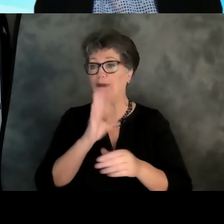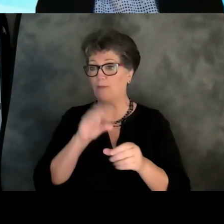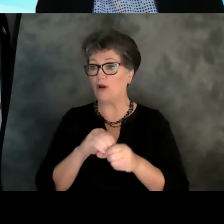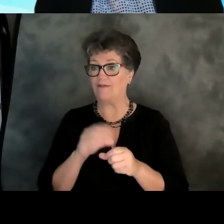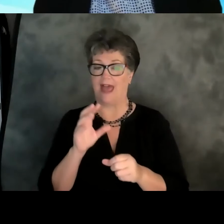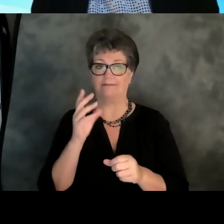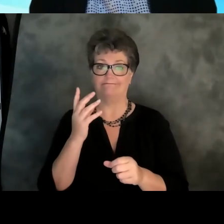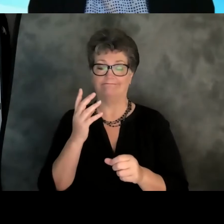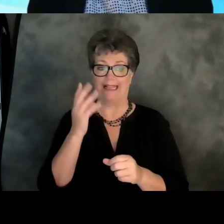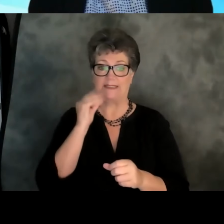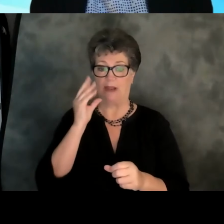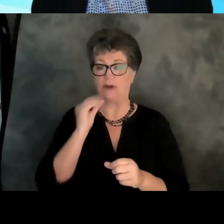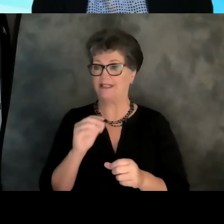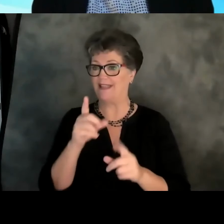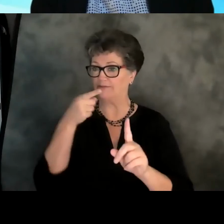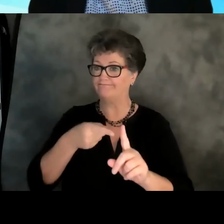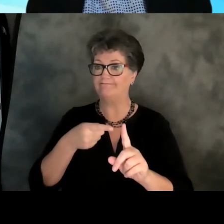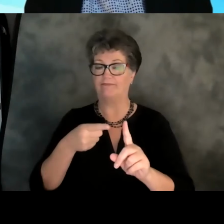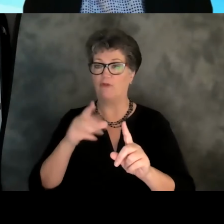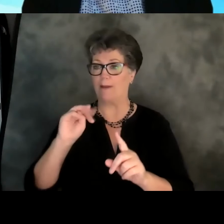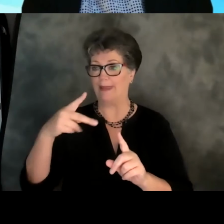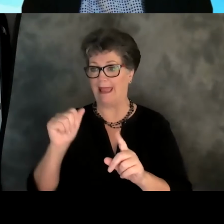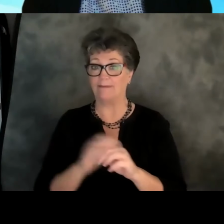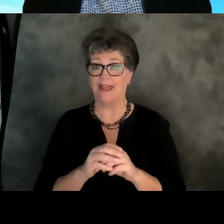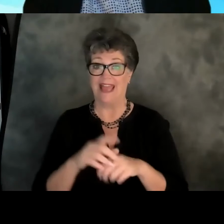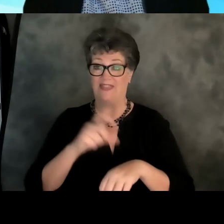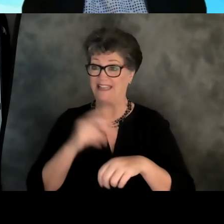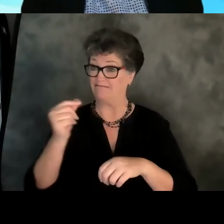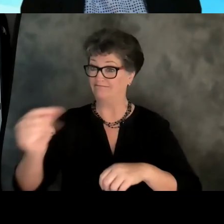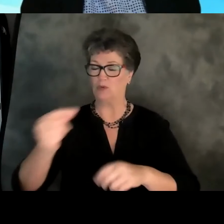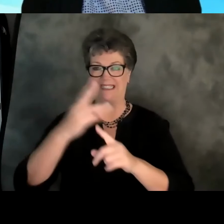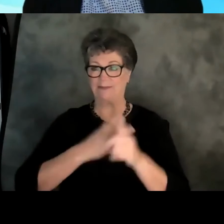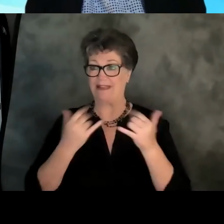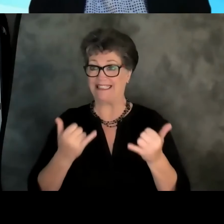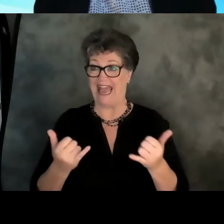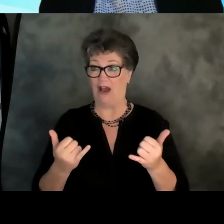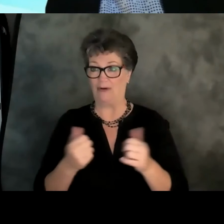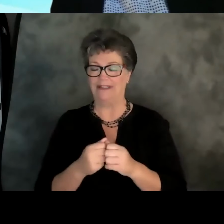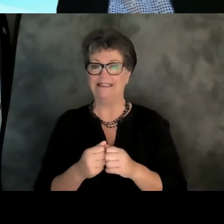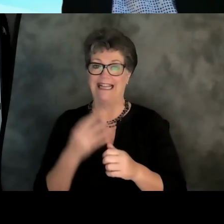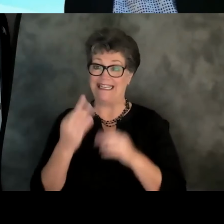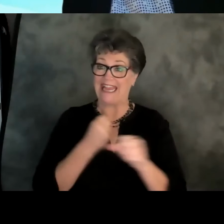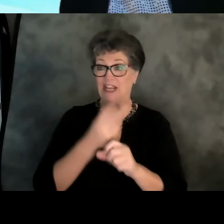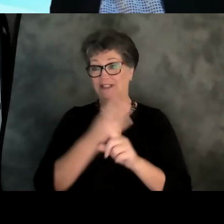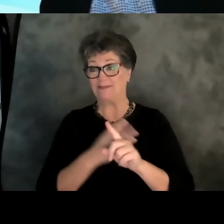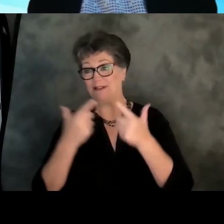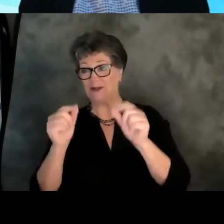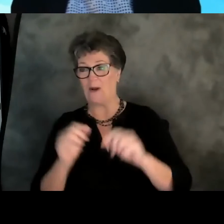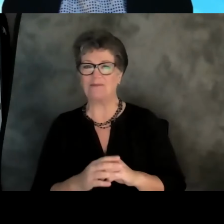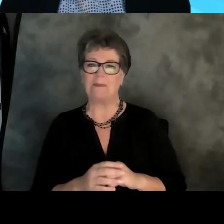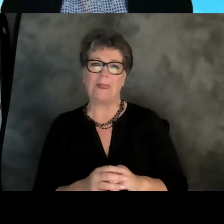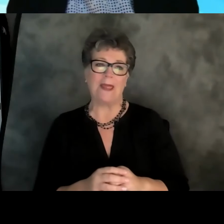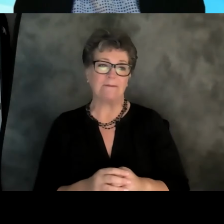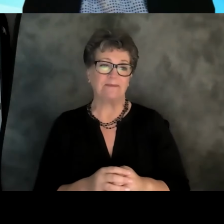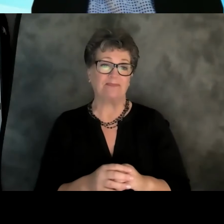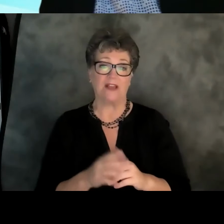that's what our goals say in the Master Plan for Aging. And the time is ticking. We're 6 months in, 9 years, 6 months to go. And as I mentioned earlier,